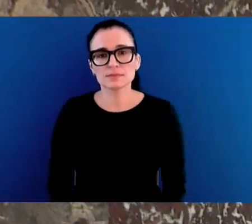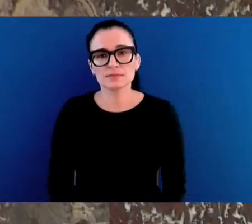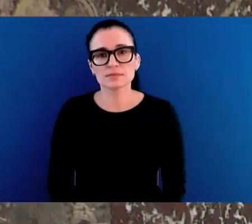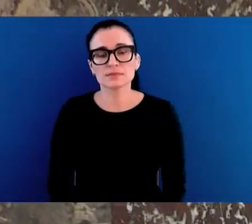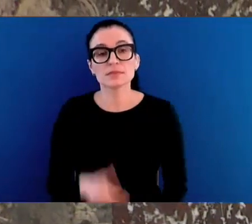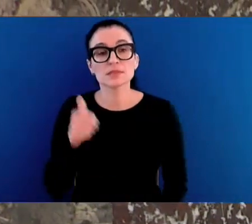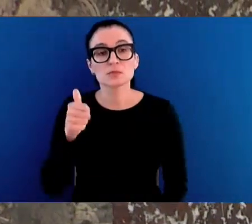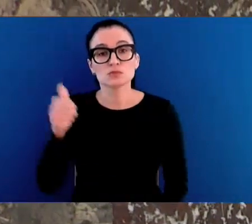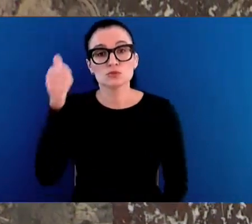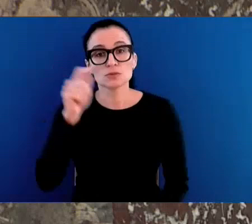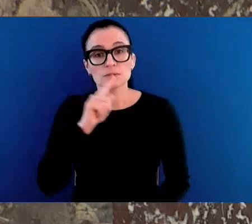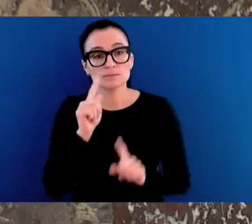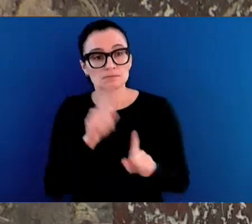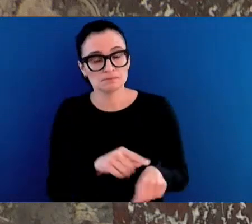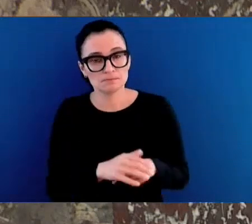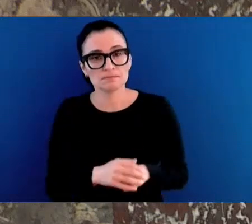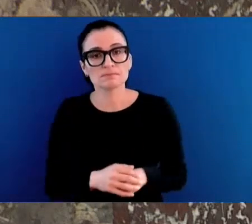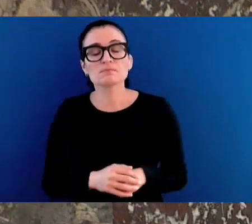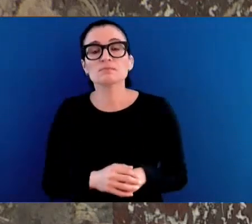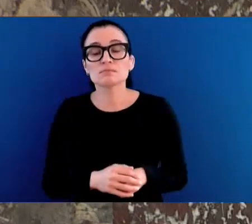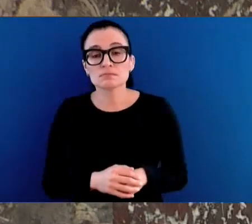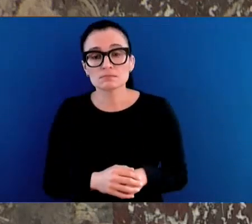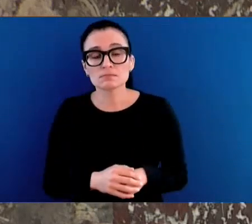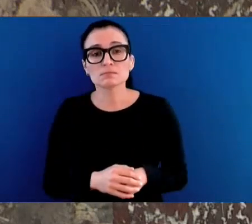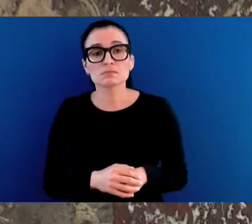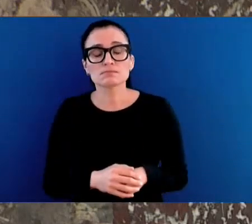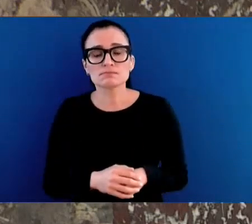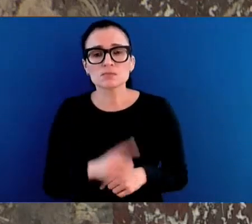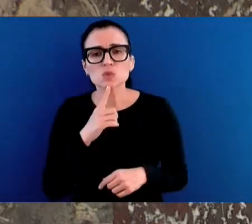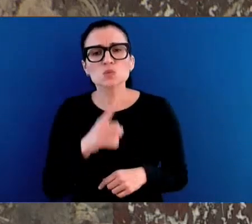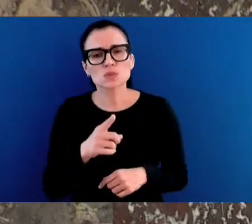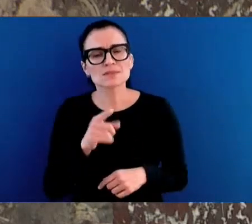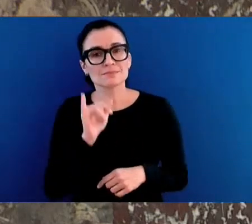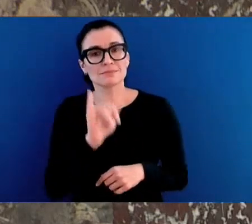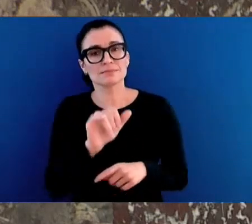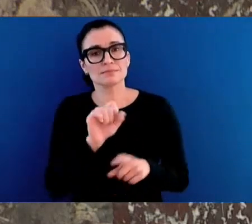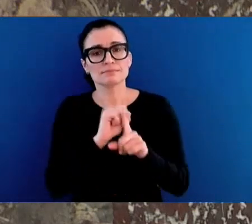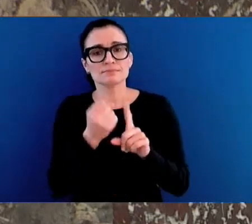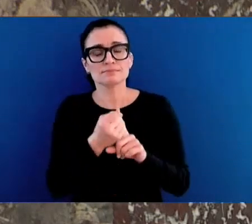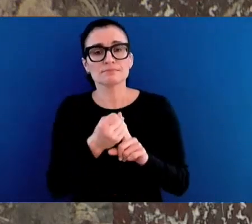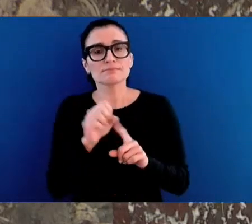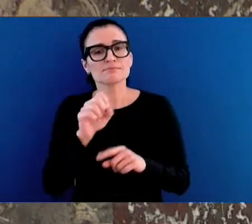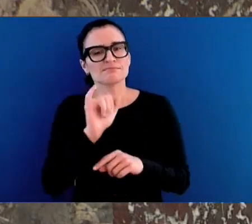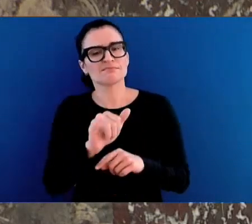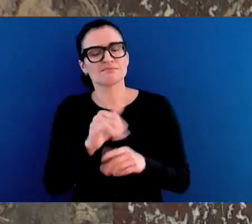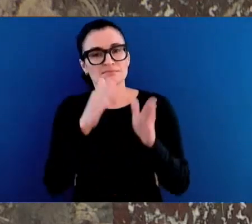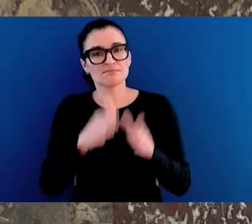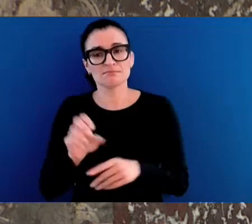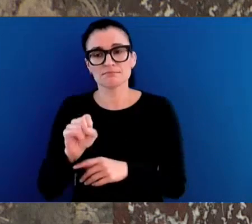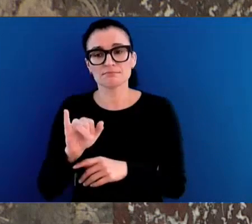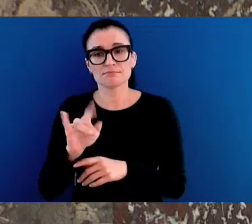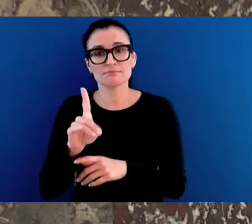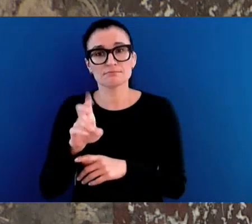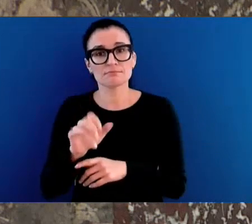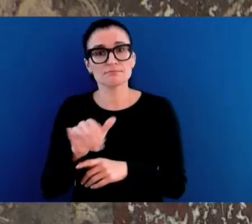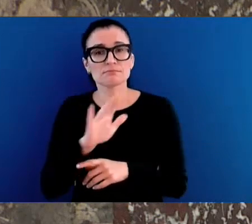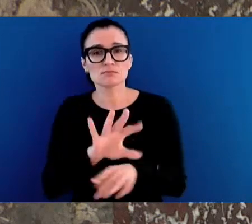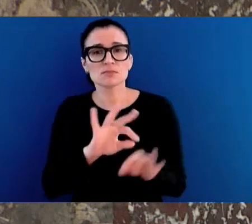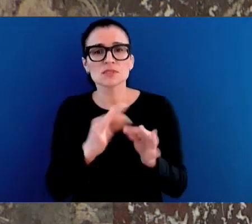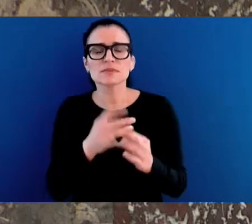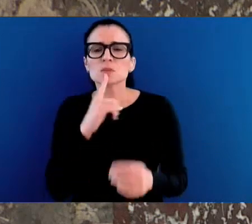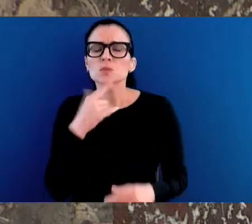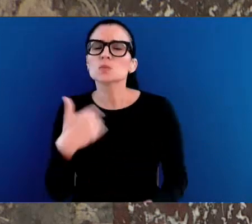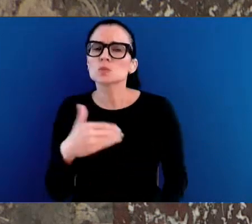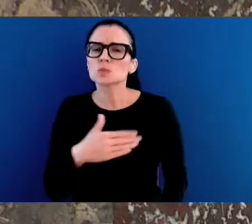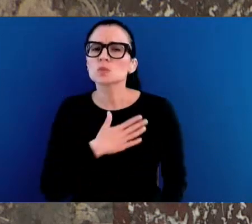family, for her friends. The timeline of events is profoundly